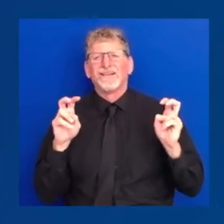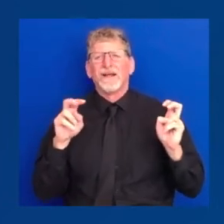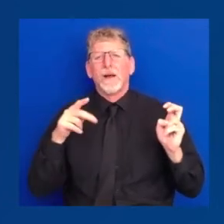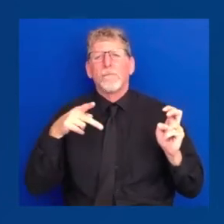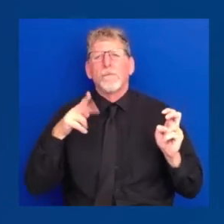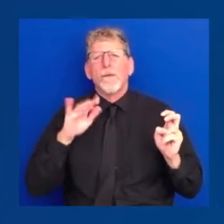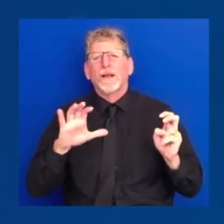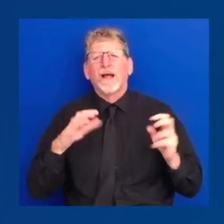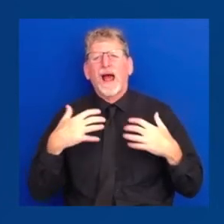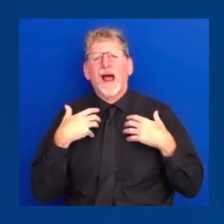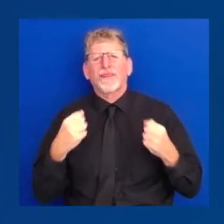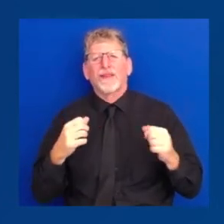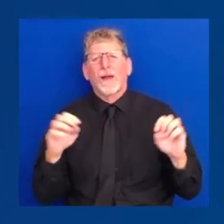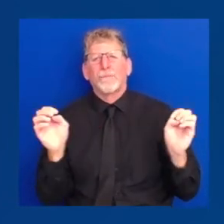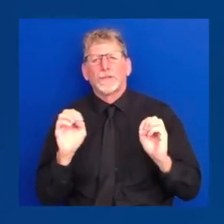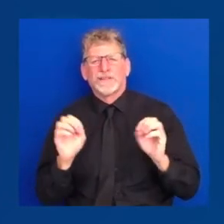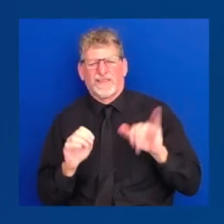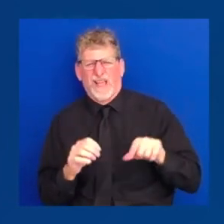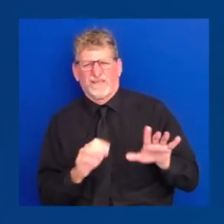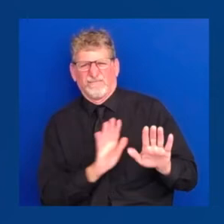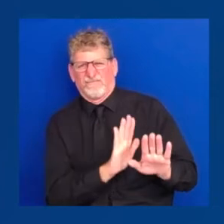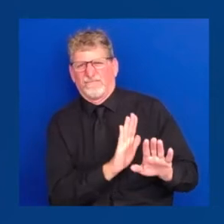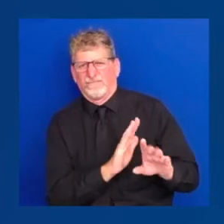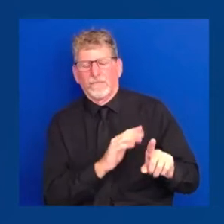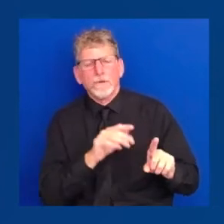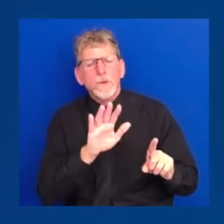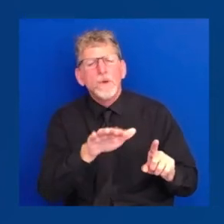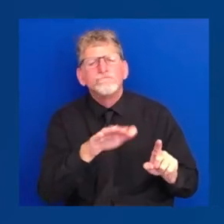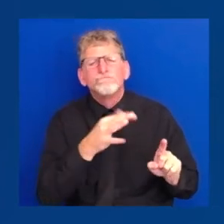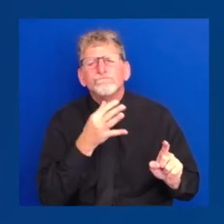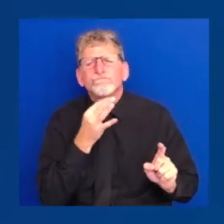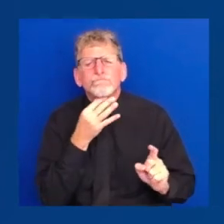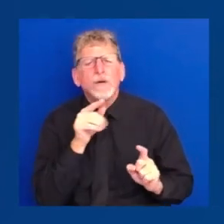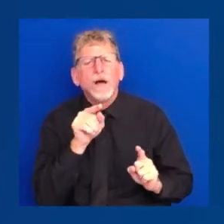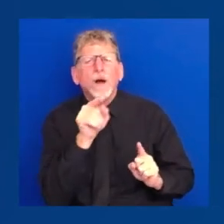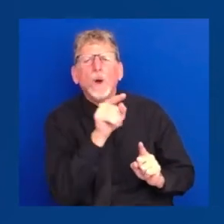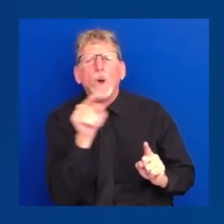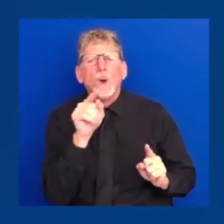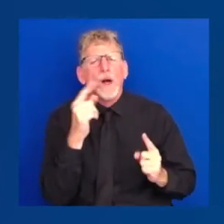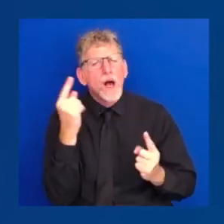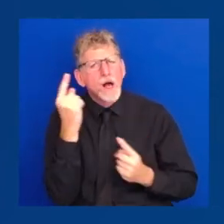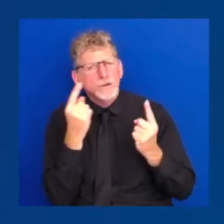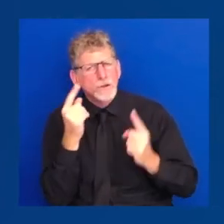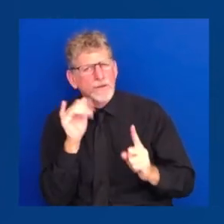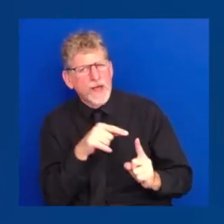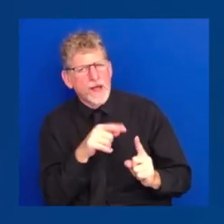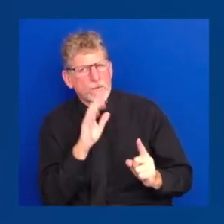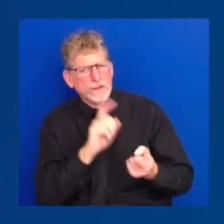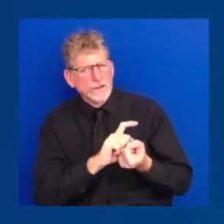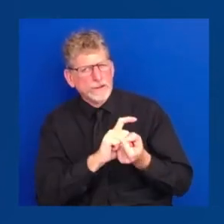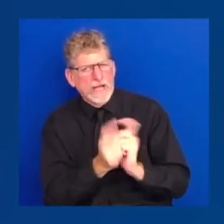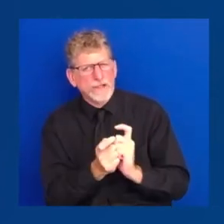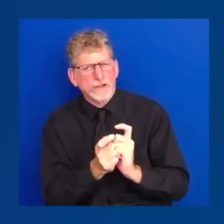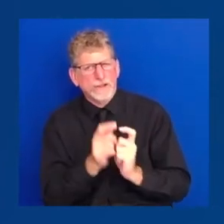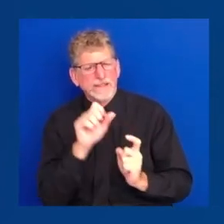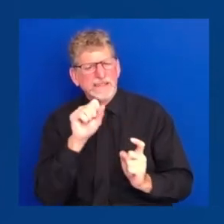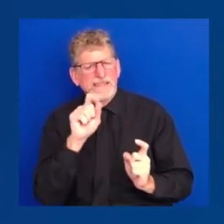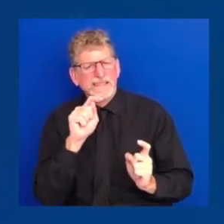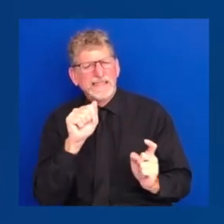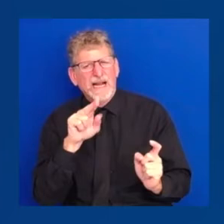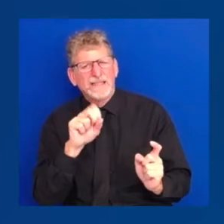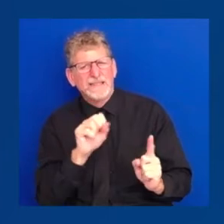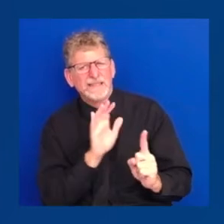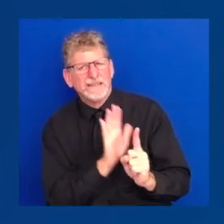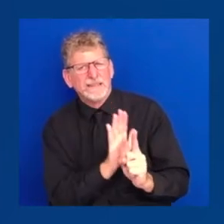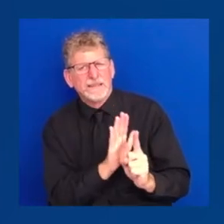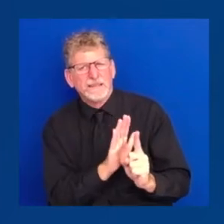Dr. Walensky, are you reconsidering the status of Title 42 along with some of the other guidance? Additionally, I